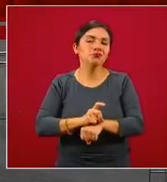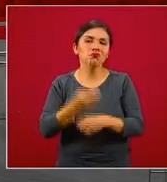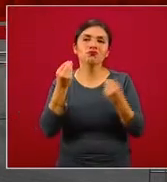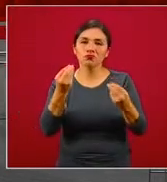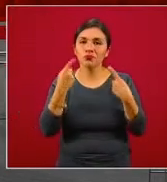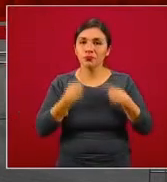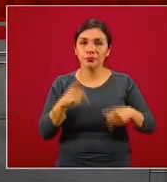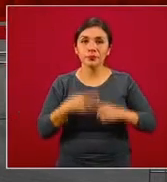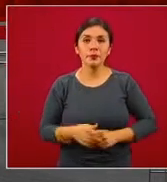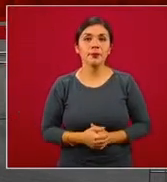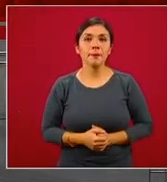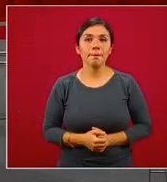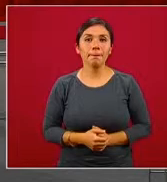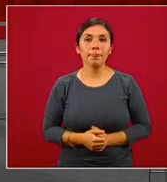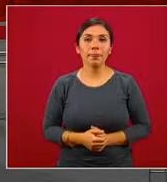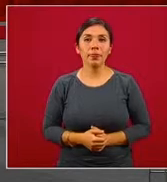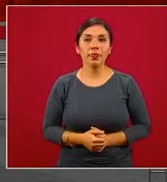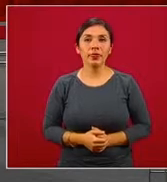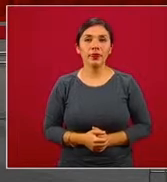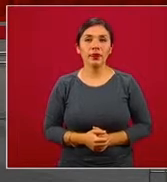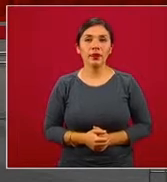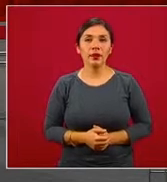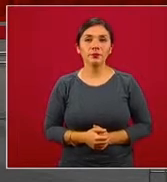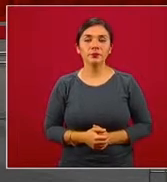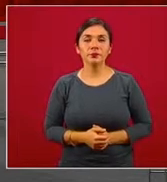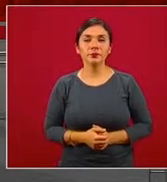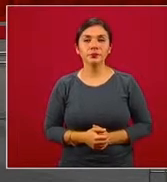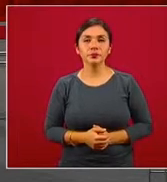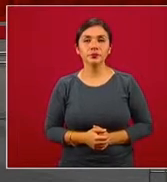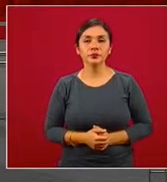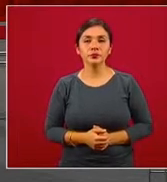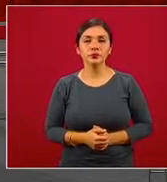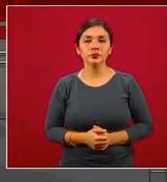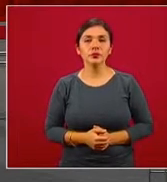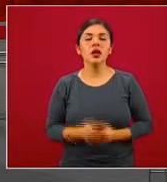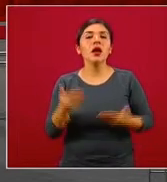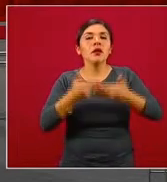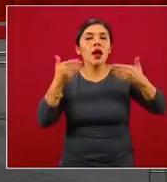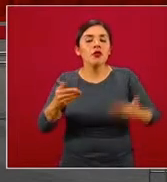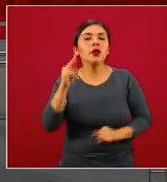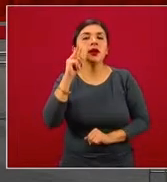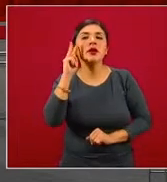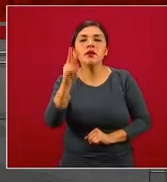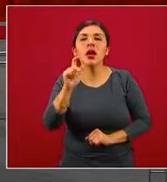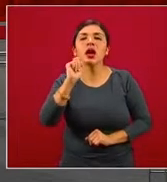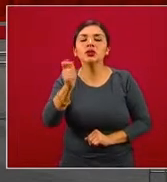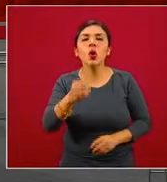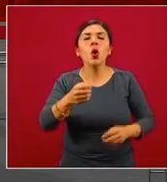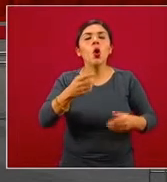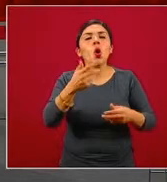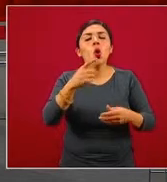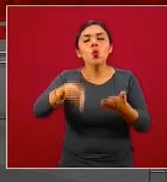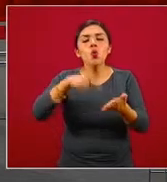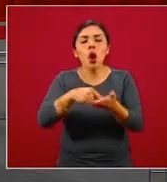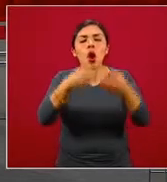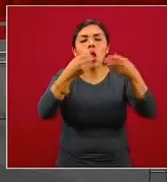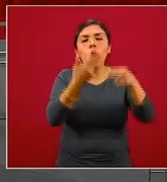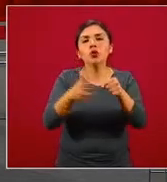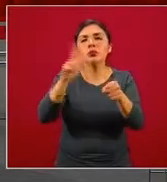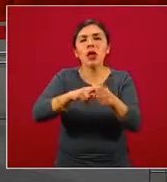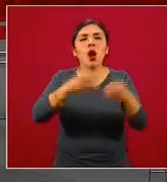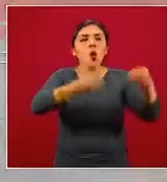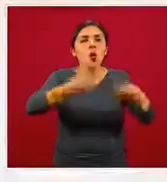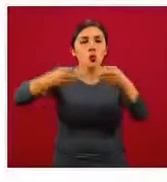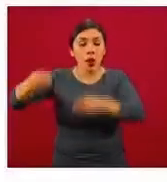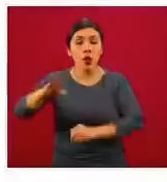casos. confirming cases. En las siguientes On diapositivas our vemos next precisamente ahora slides, la we'll disponibilidad take y a la look at ocupación availability and hospitalaria. occupancy rates at